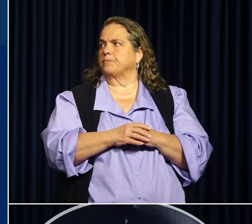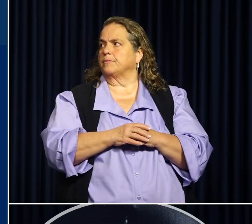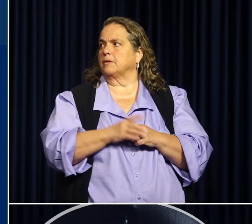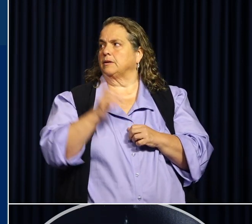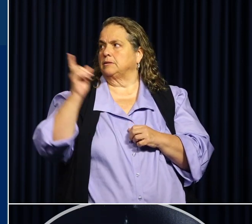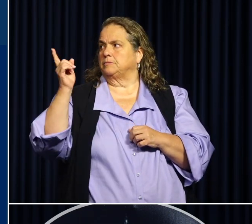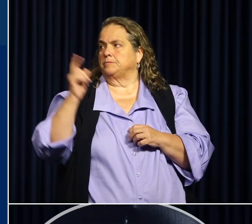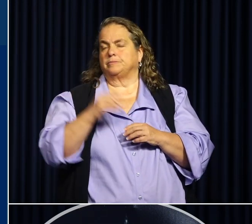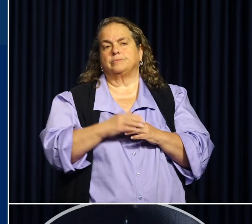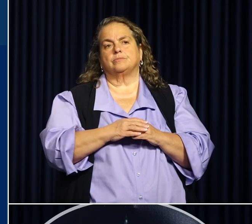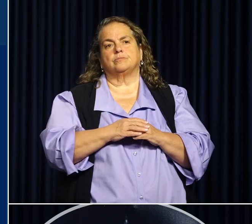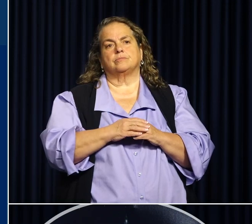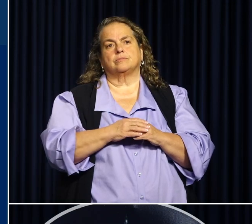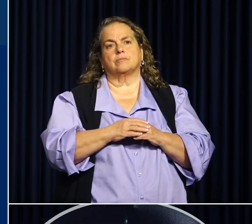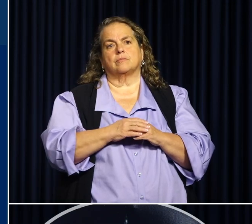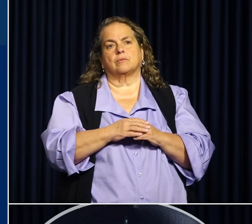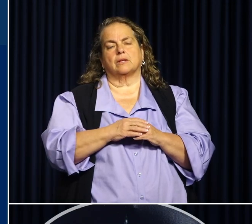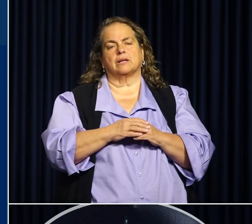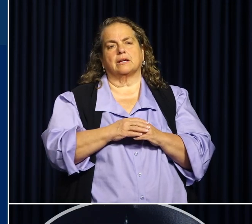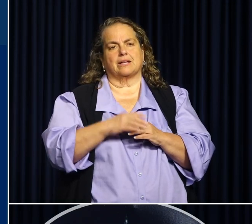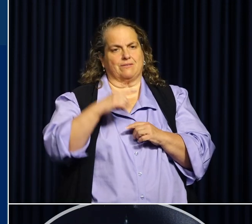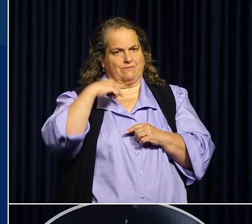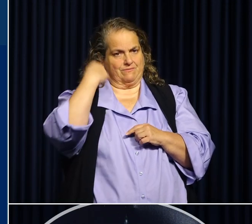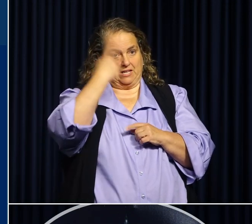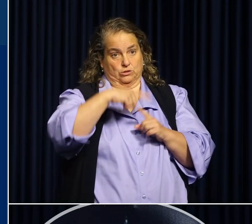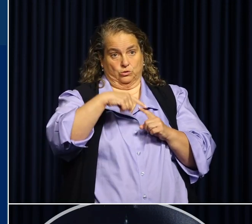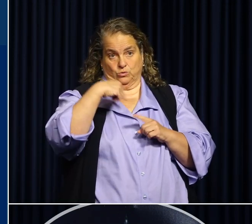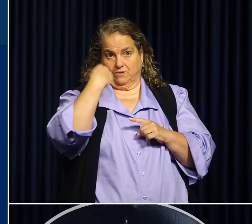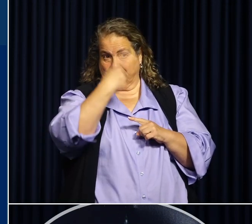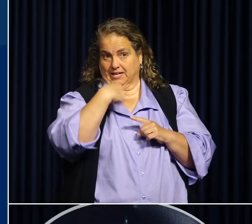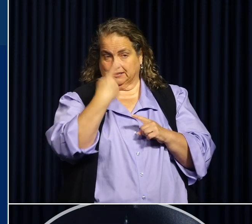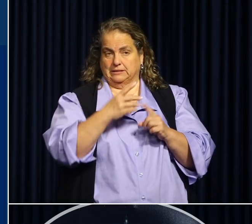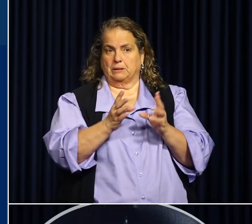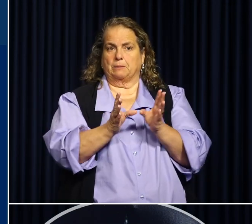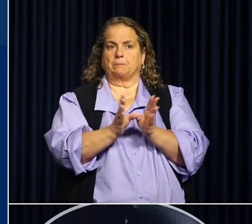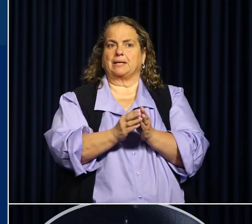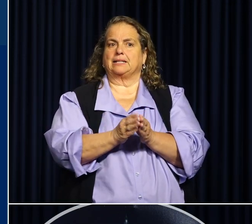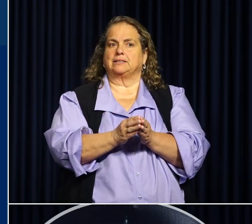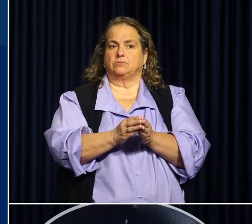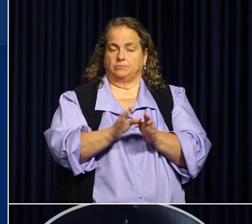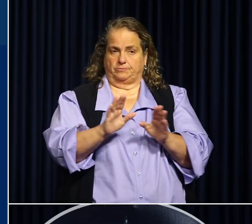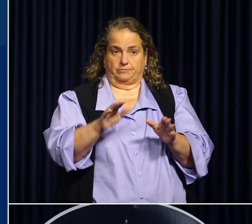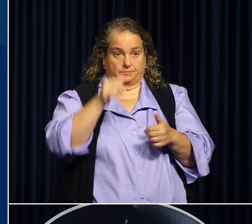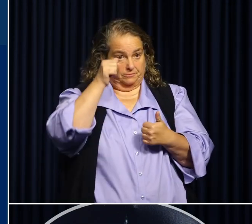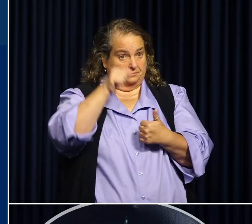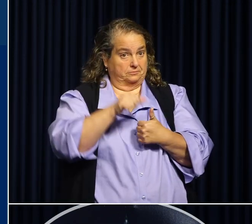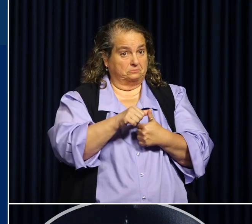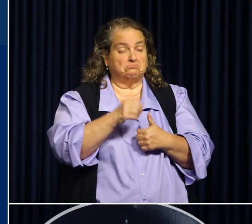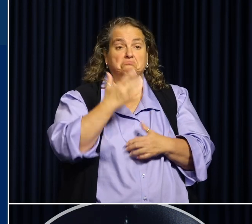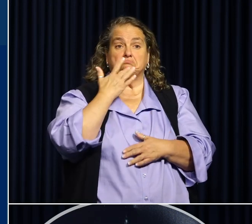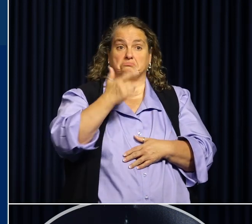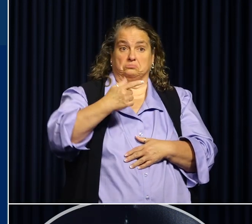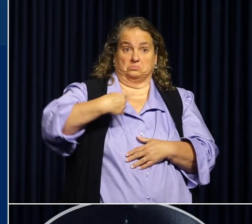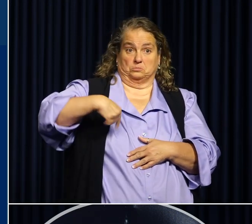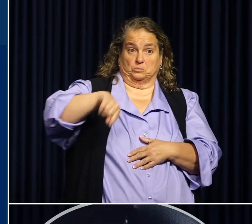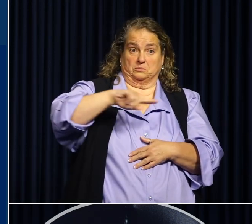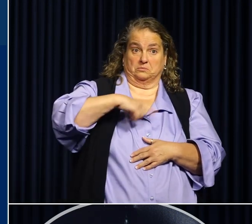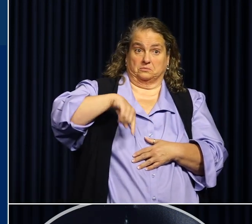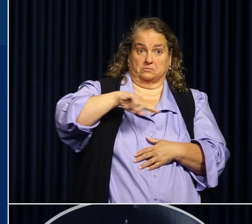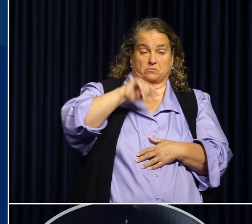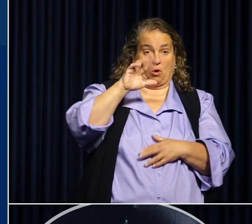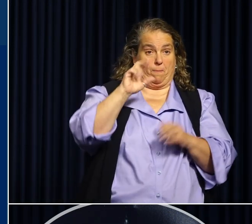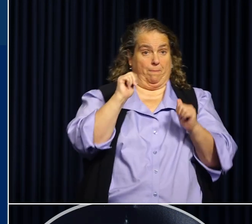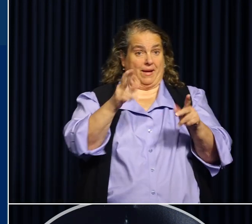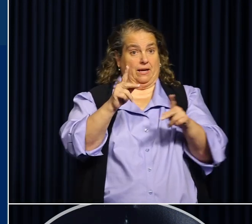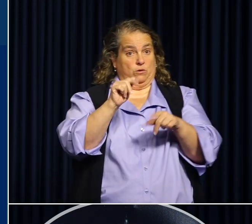this piece, which is face-to-face meetings. Remember that just because we are back